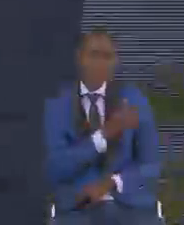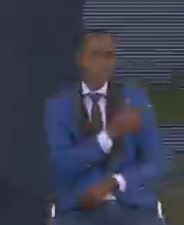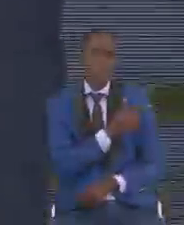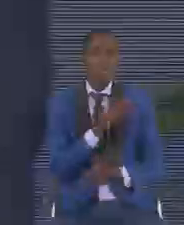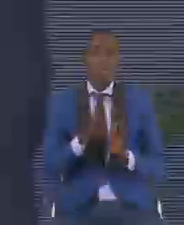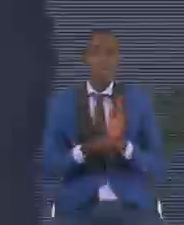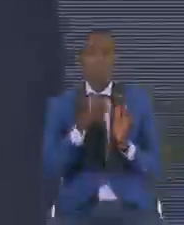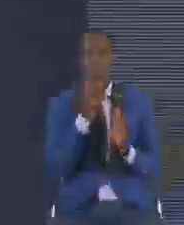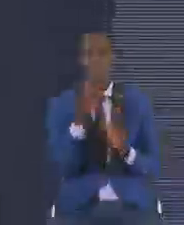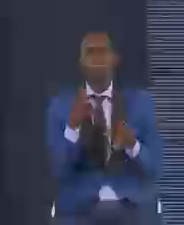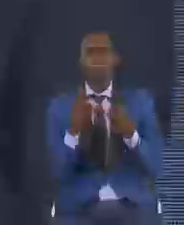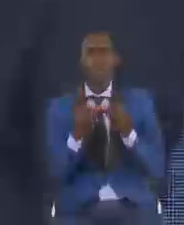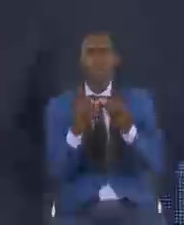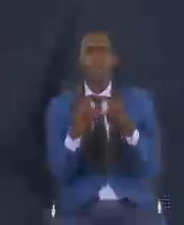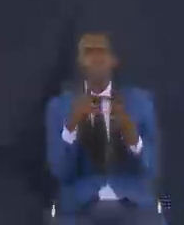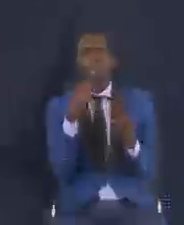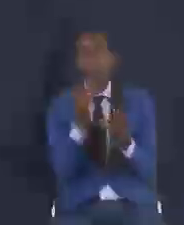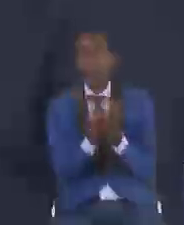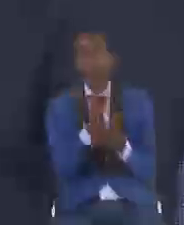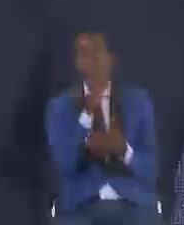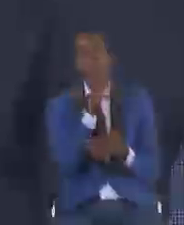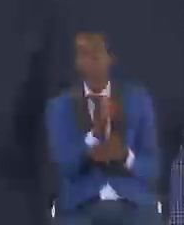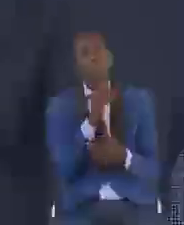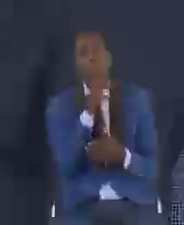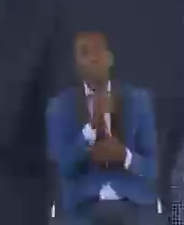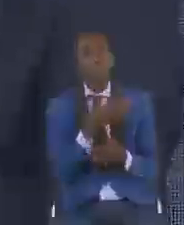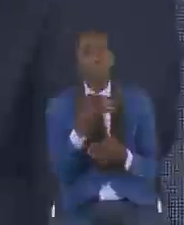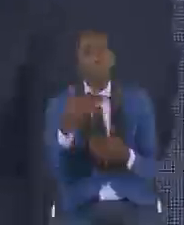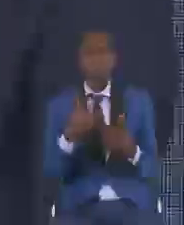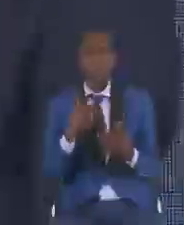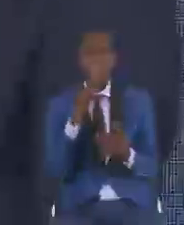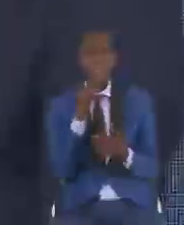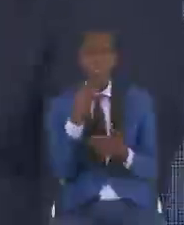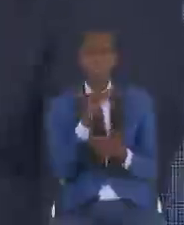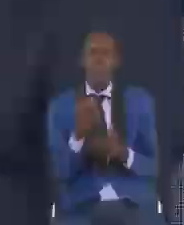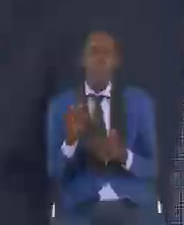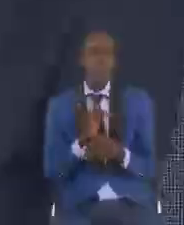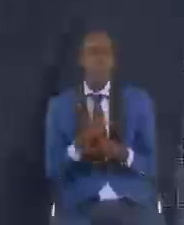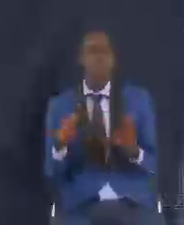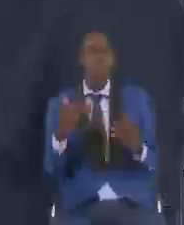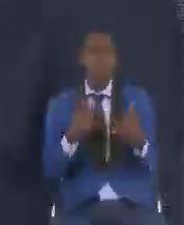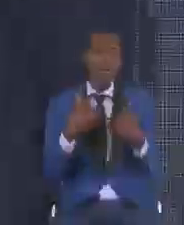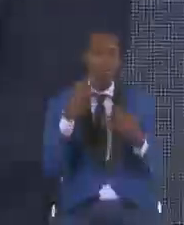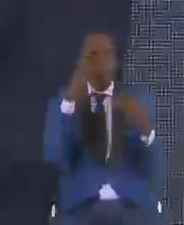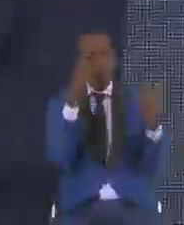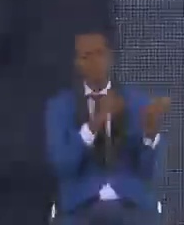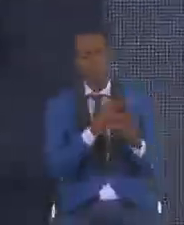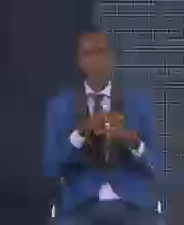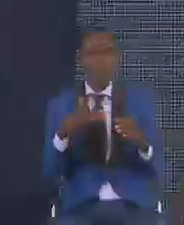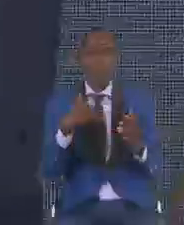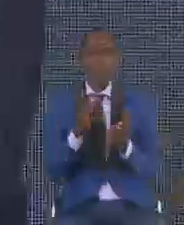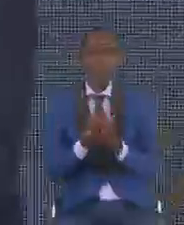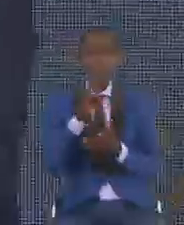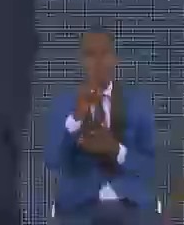the same old things you have been saying. I cannot, I don't have this, I don't have that. You